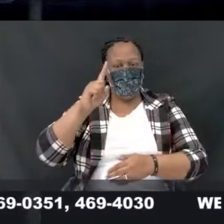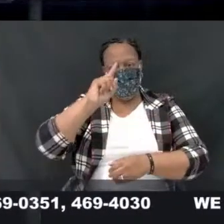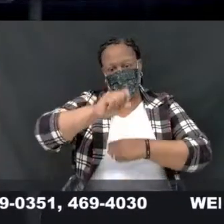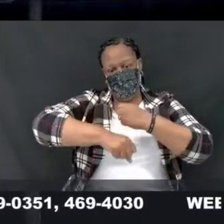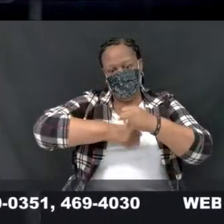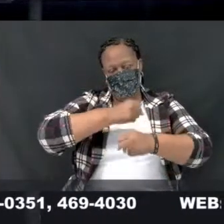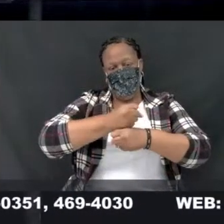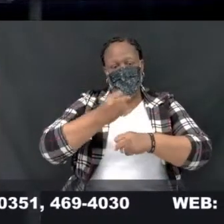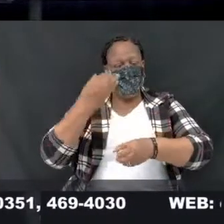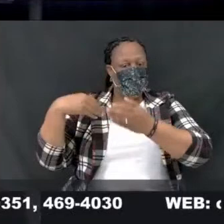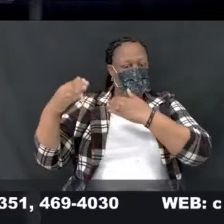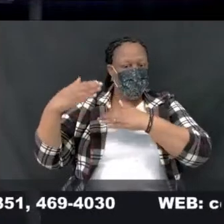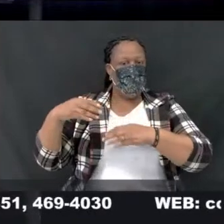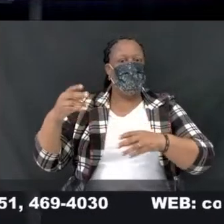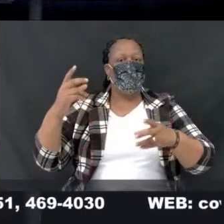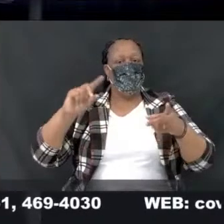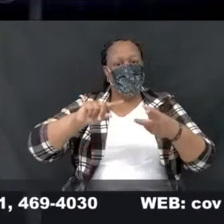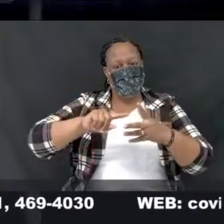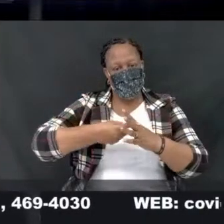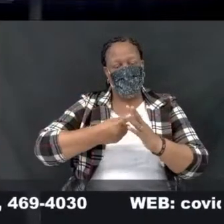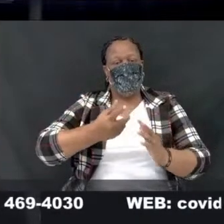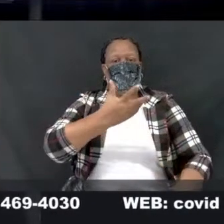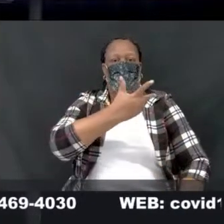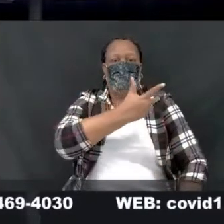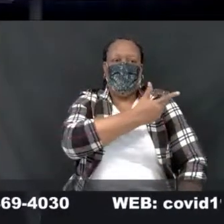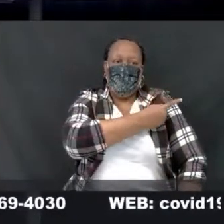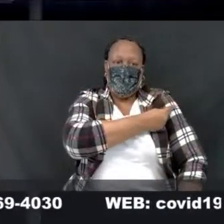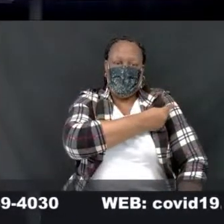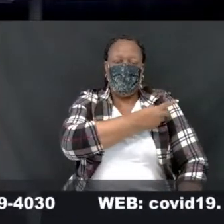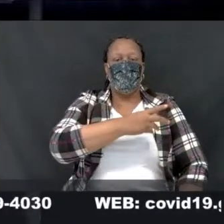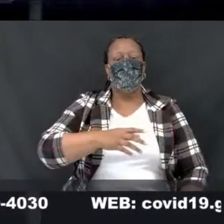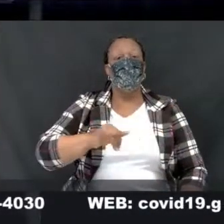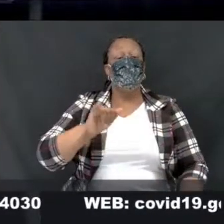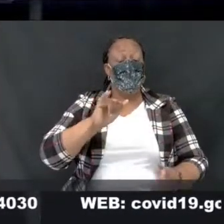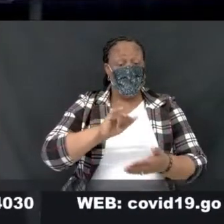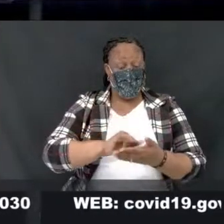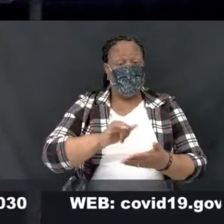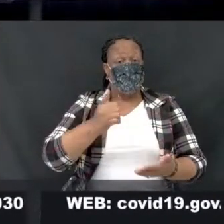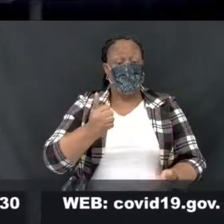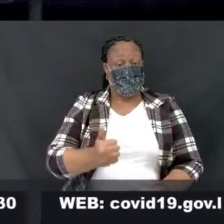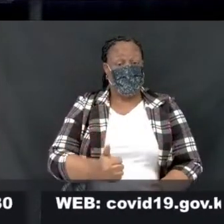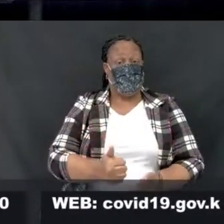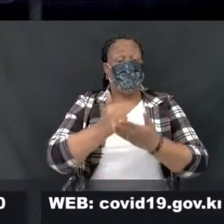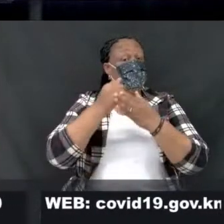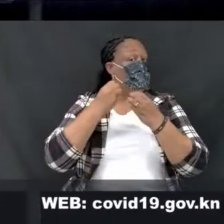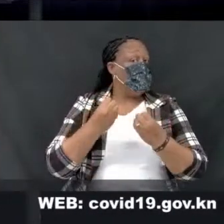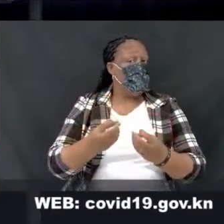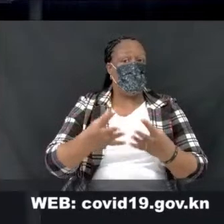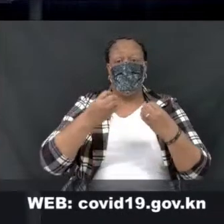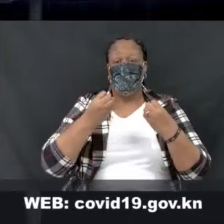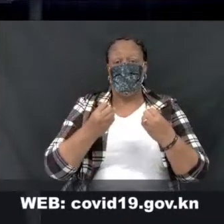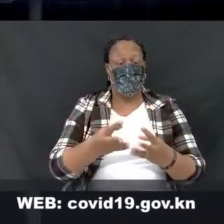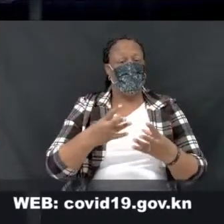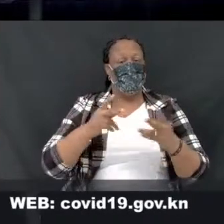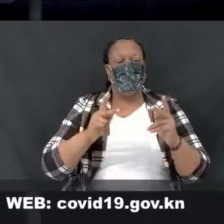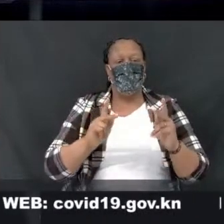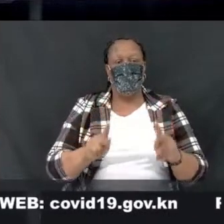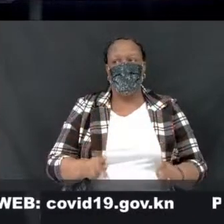on February 22nd, 2021, and it has been a great success. We now